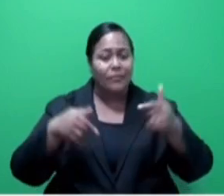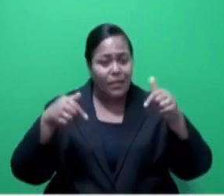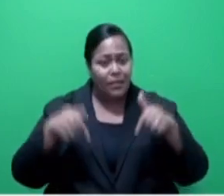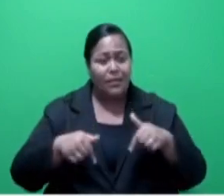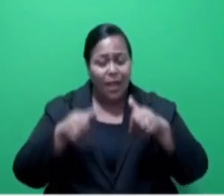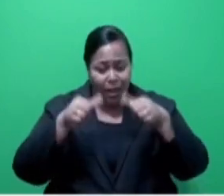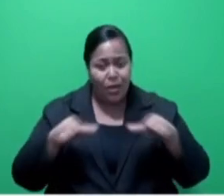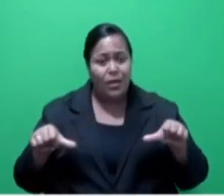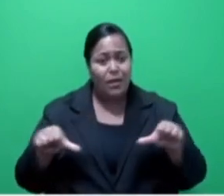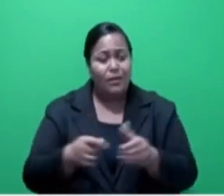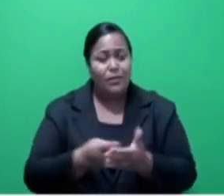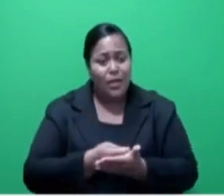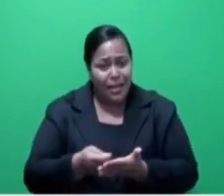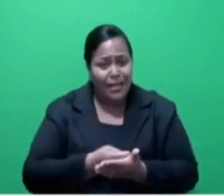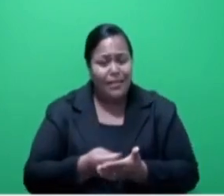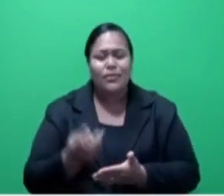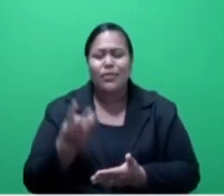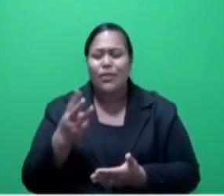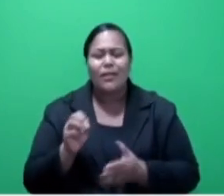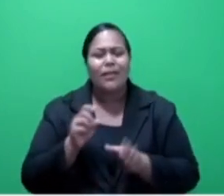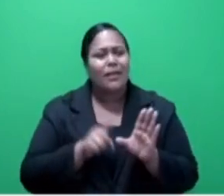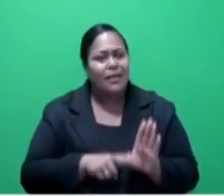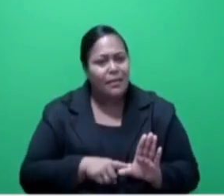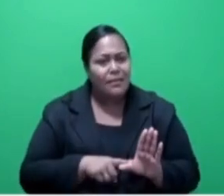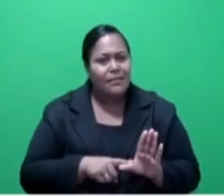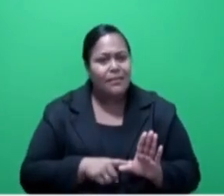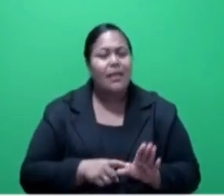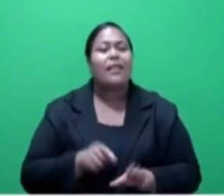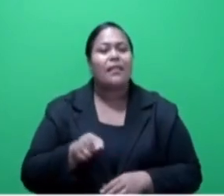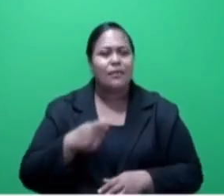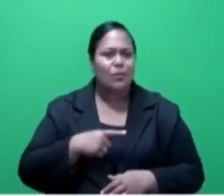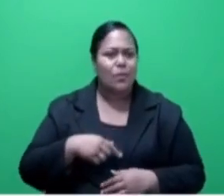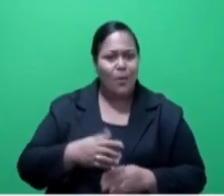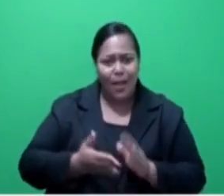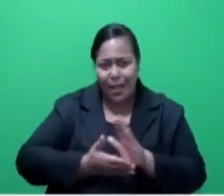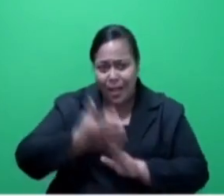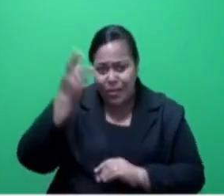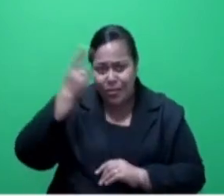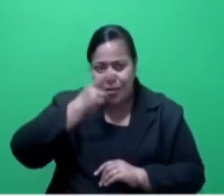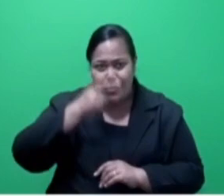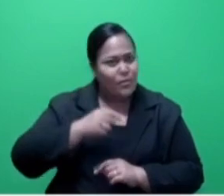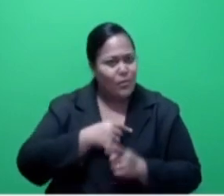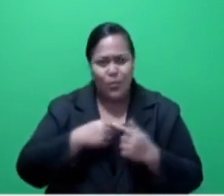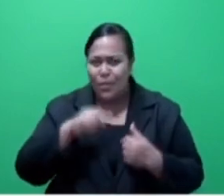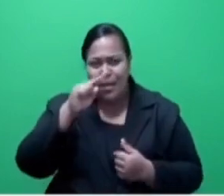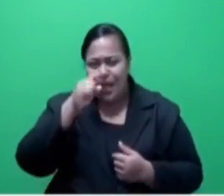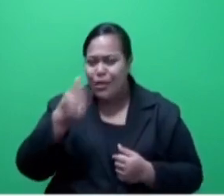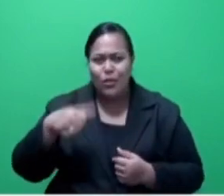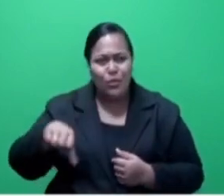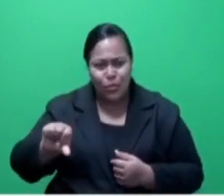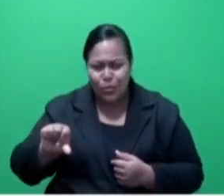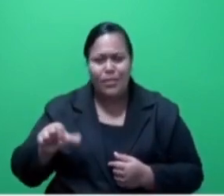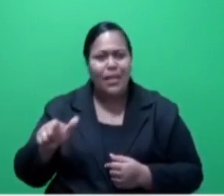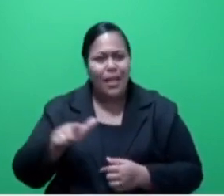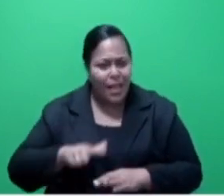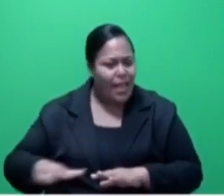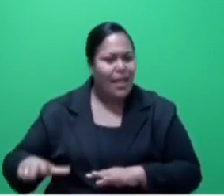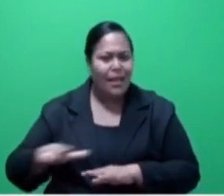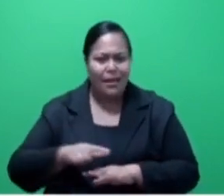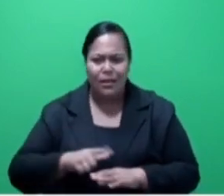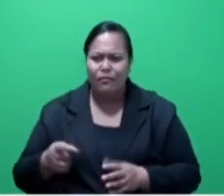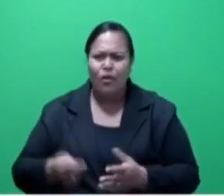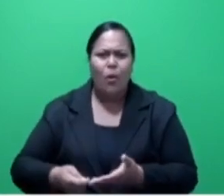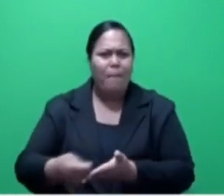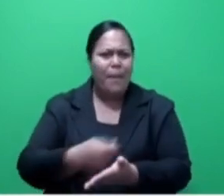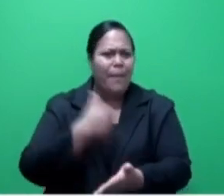only given for 30 years. So that's why it is high risk. You cannot really use the land as collateral. That's why commercial banks